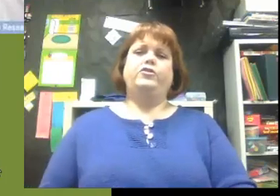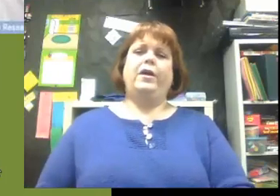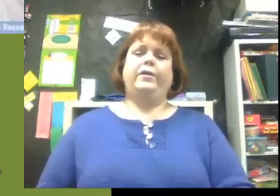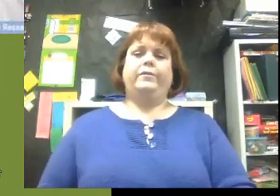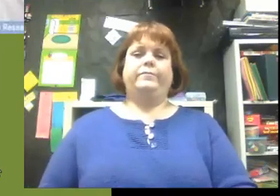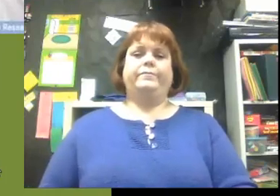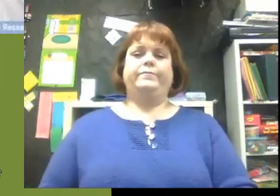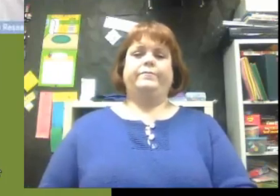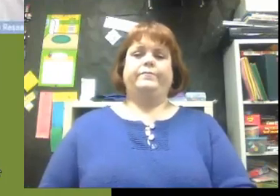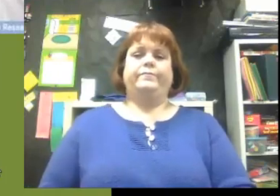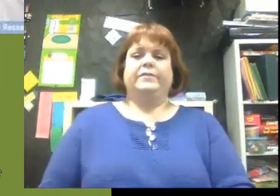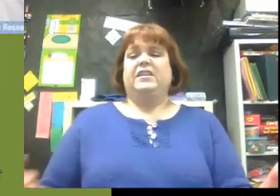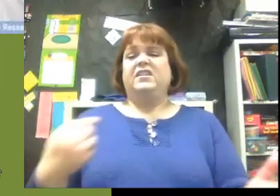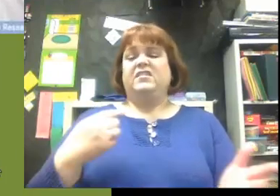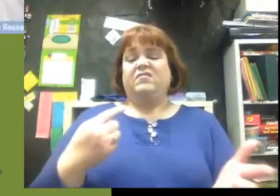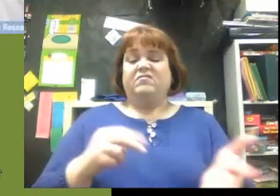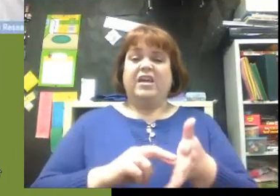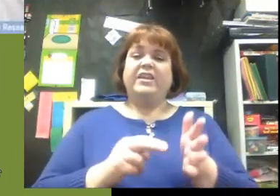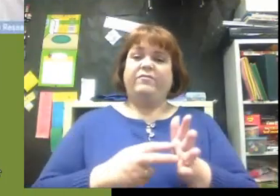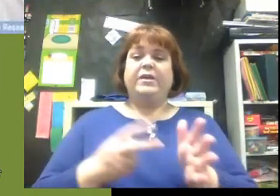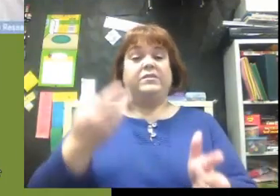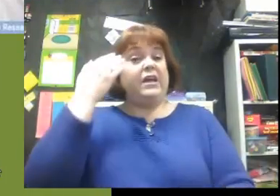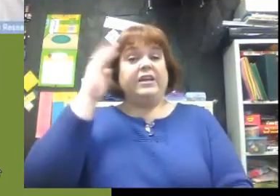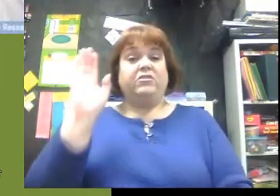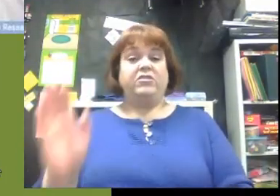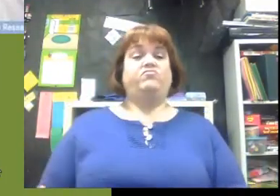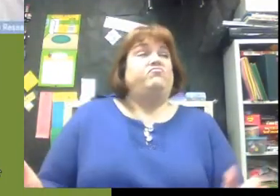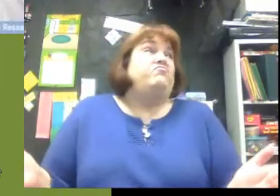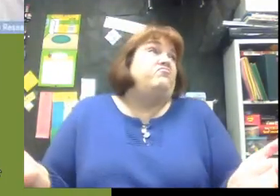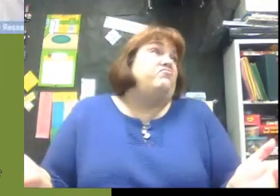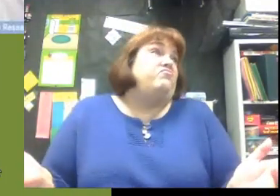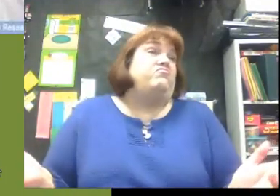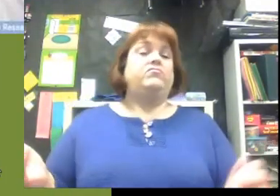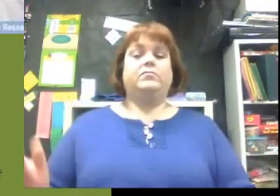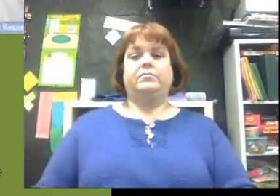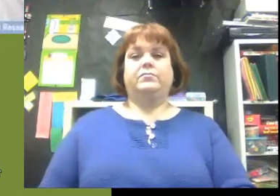Shrug. Kind of means, I don't know.